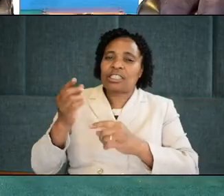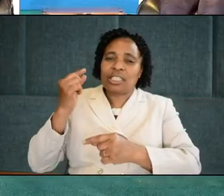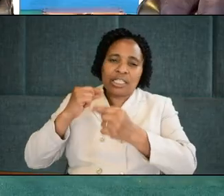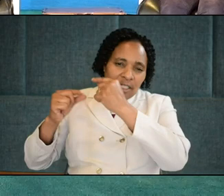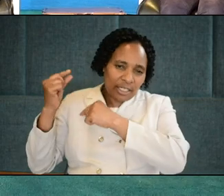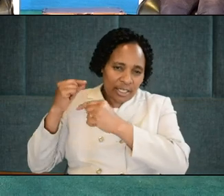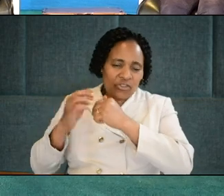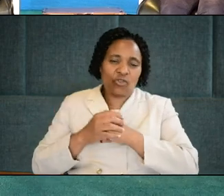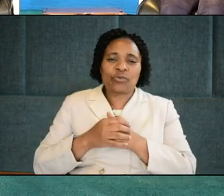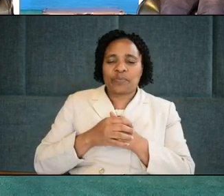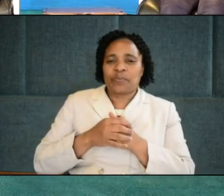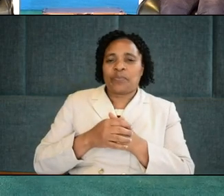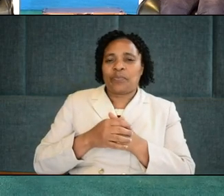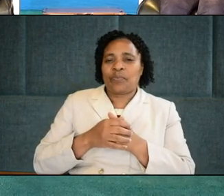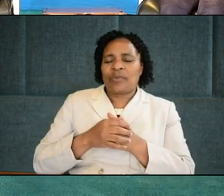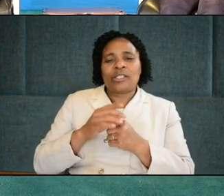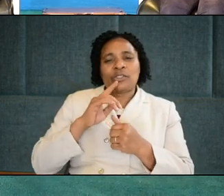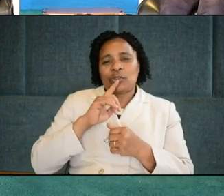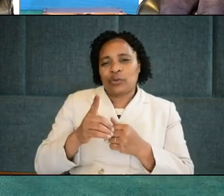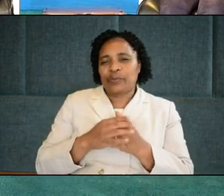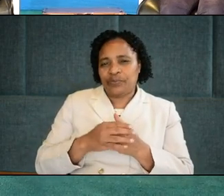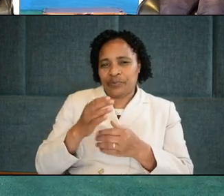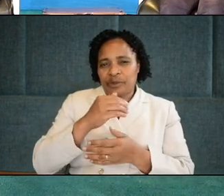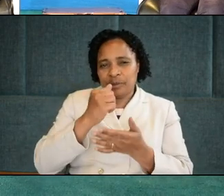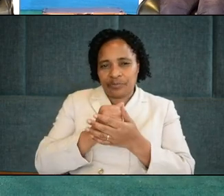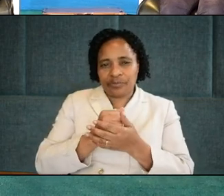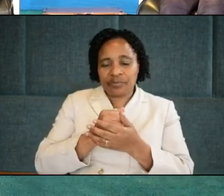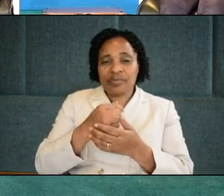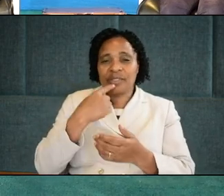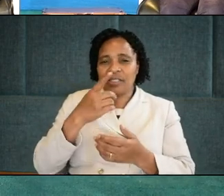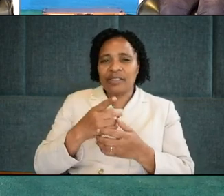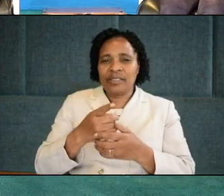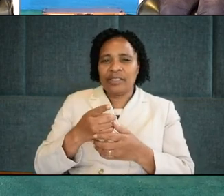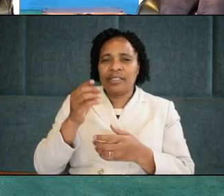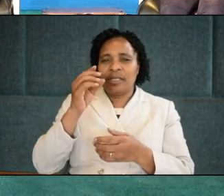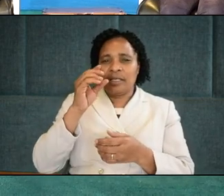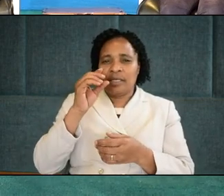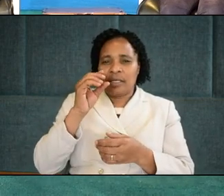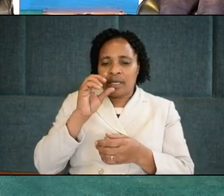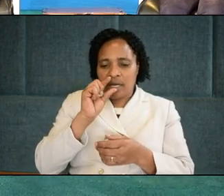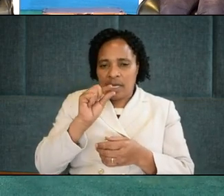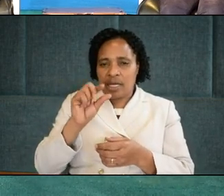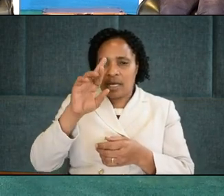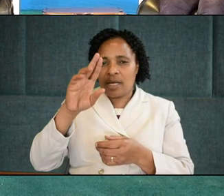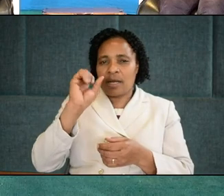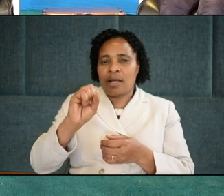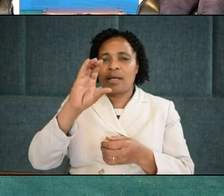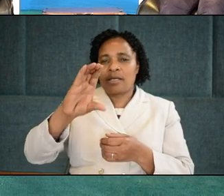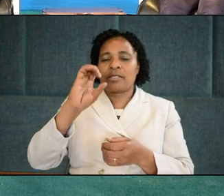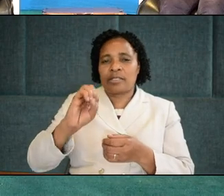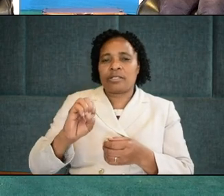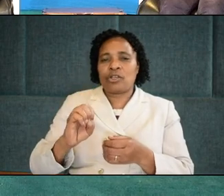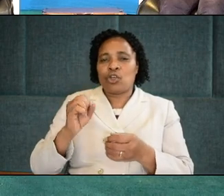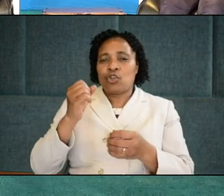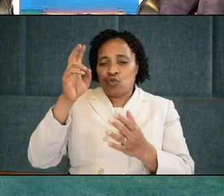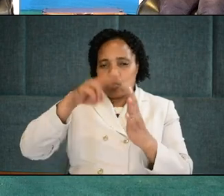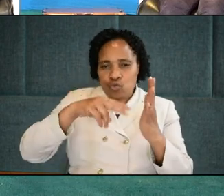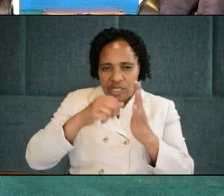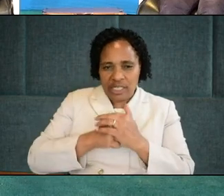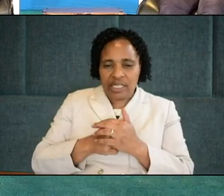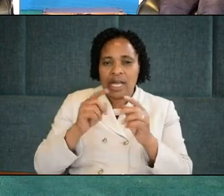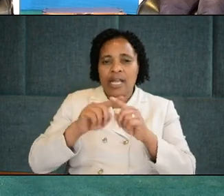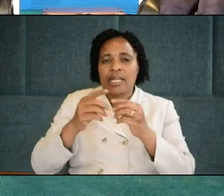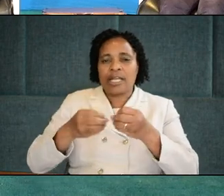Amen, amen. So I'd like to request Grace to please read Galatians 2, verse 16. And could you give us further